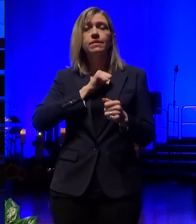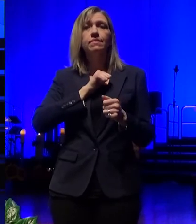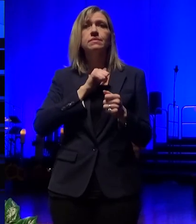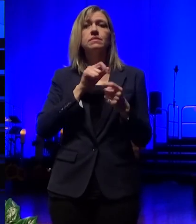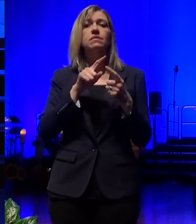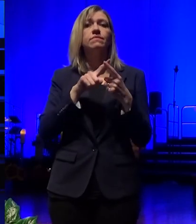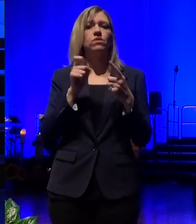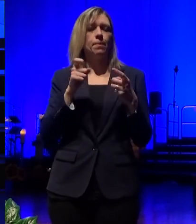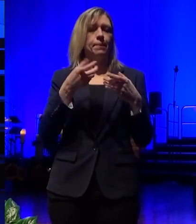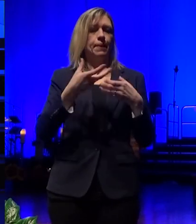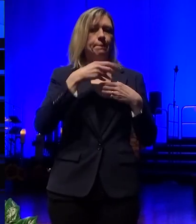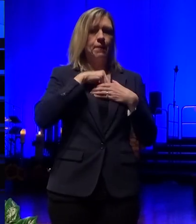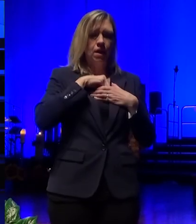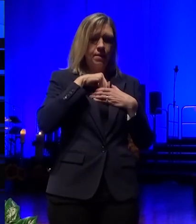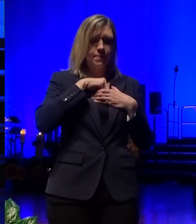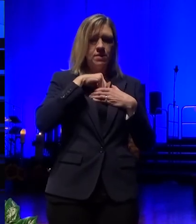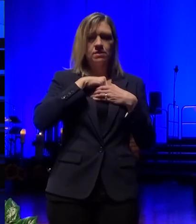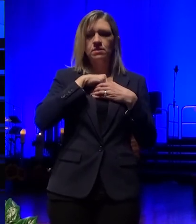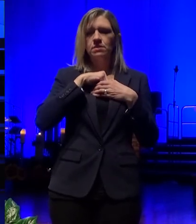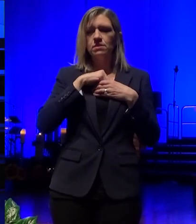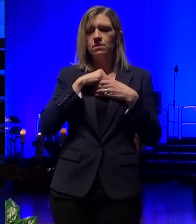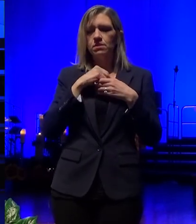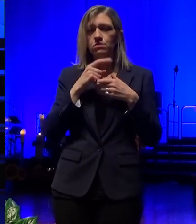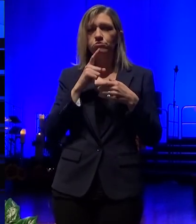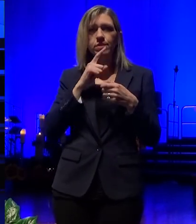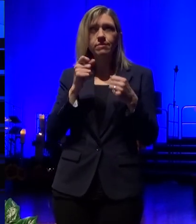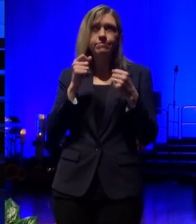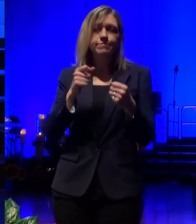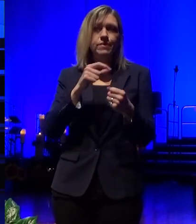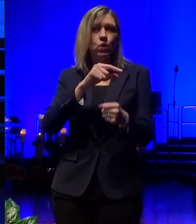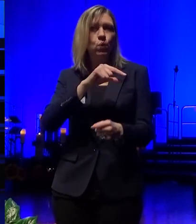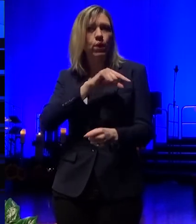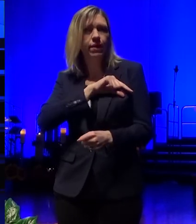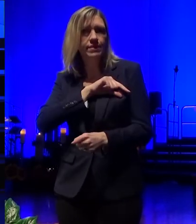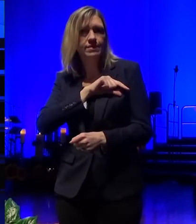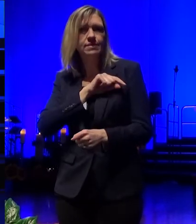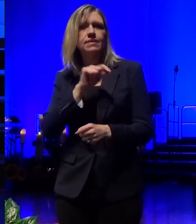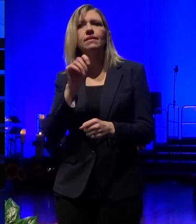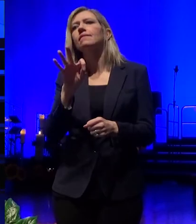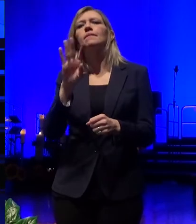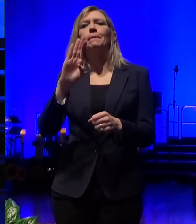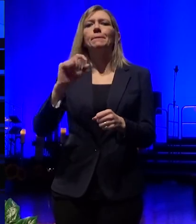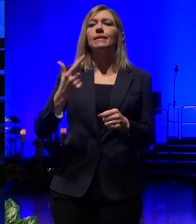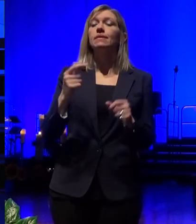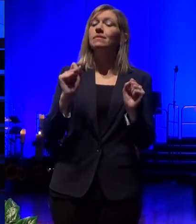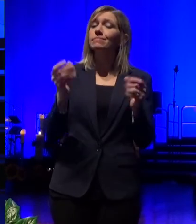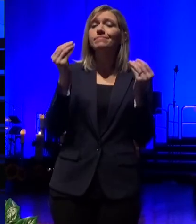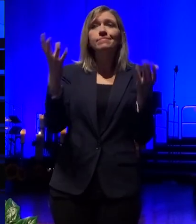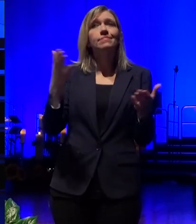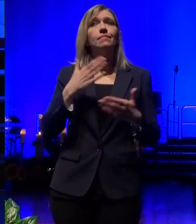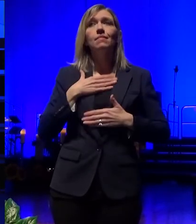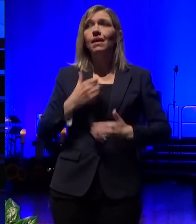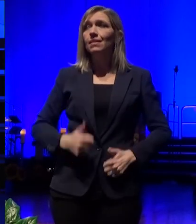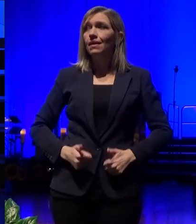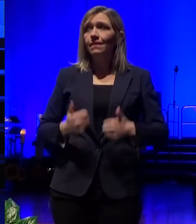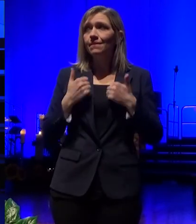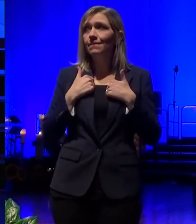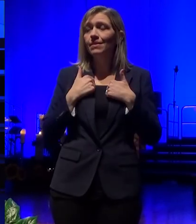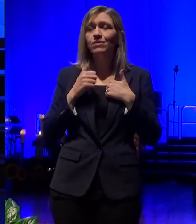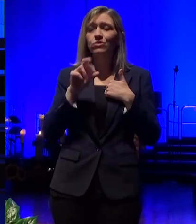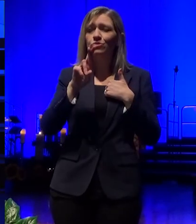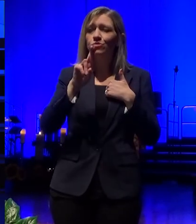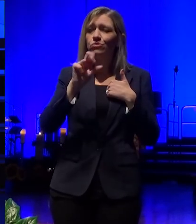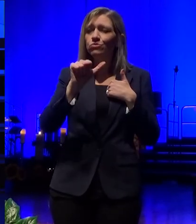a place of embodiment of a quality of being. I can tell you right now, in my own life, I